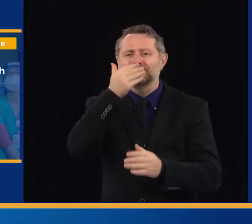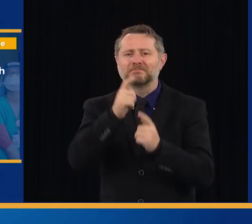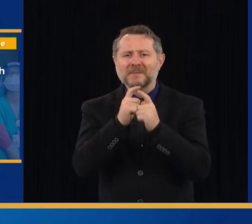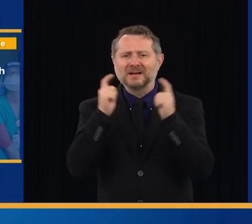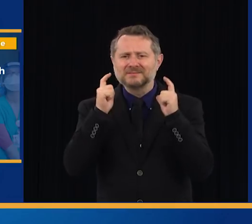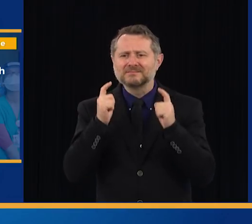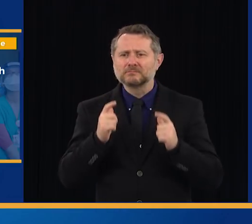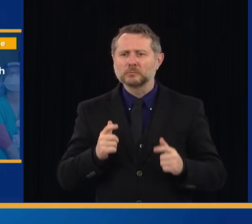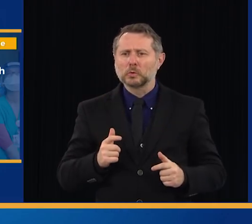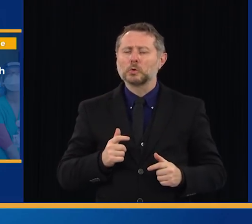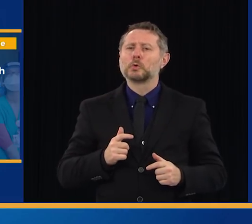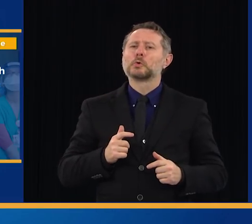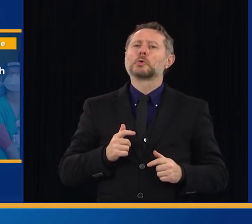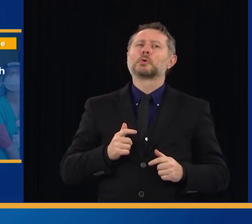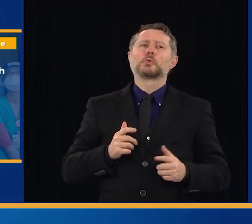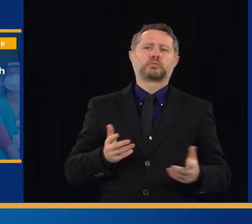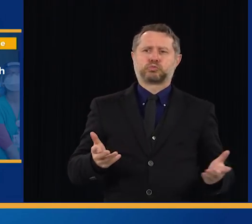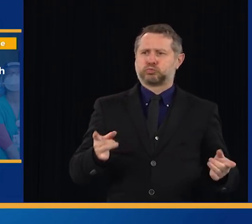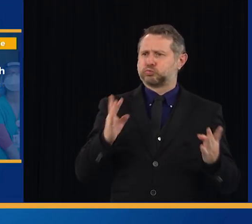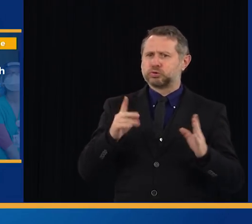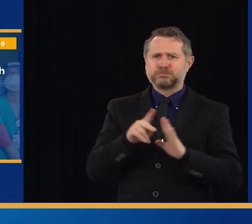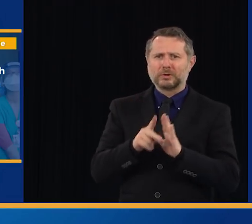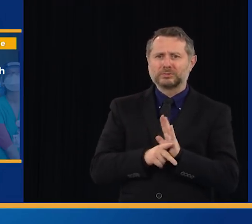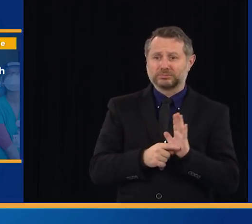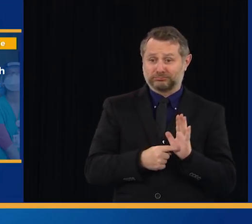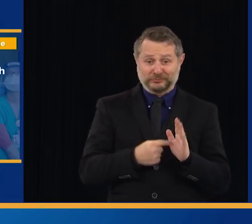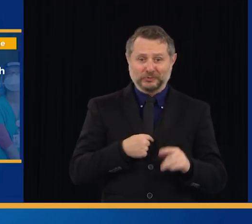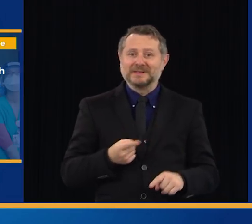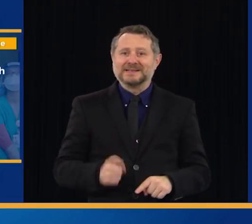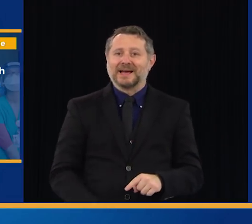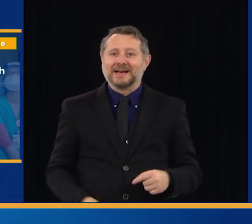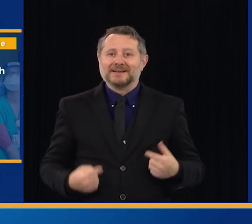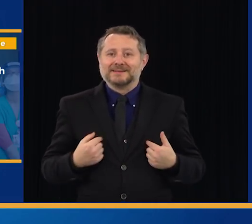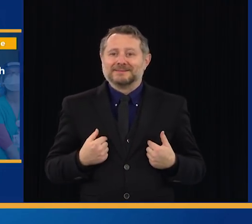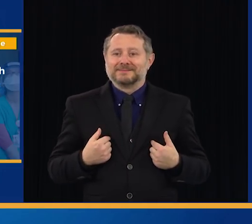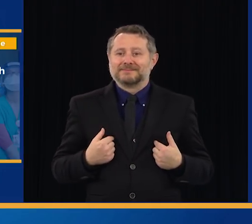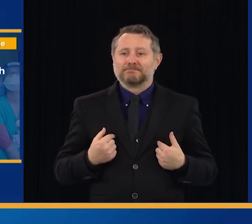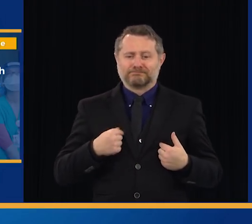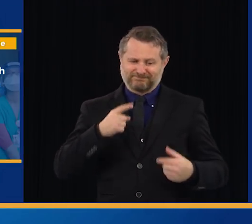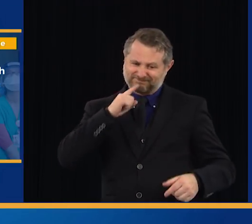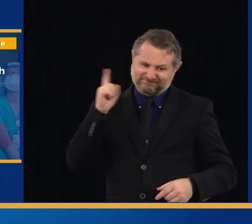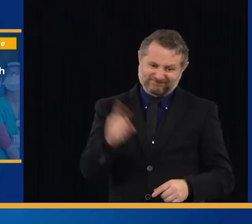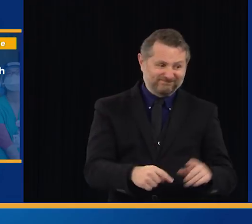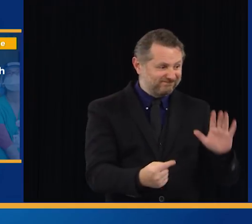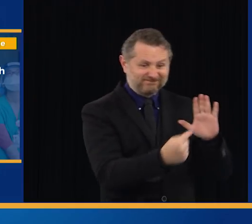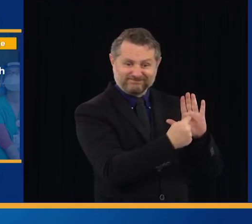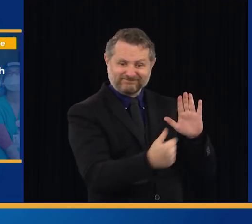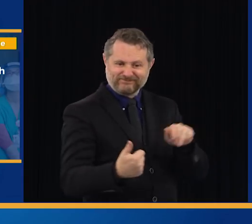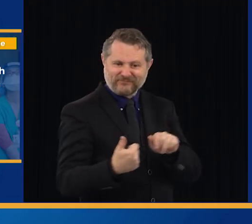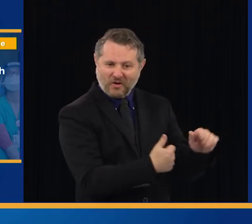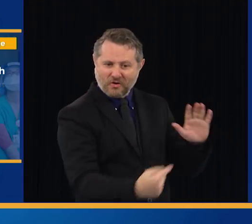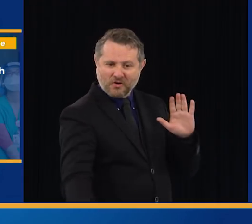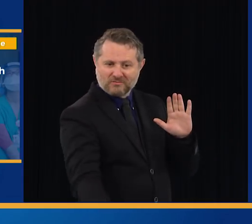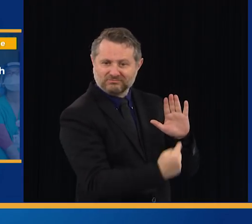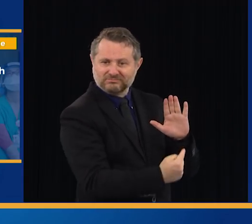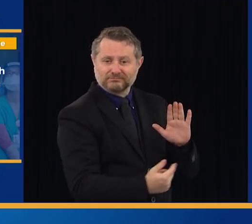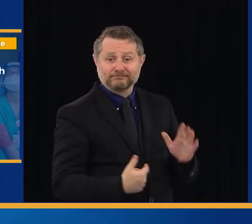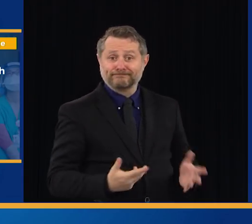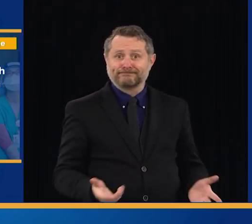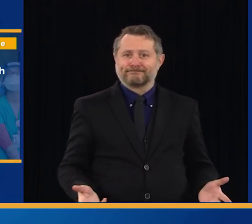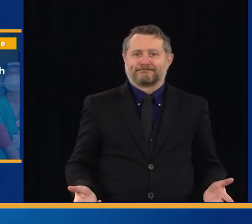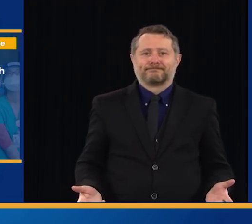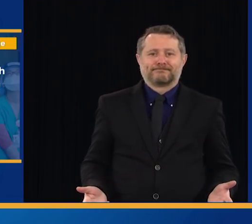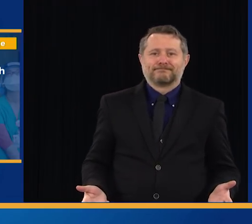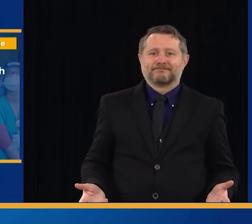Government, I don't even have the ability to enforce these measures on any scale